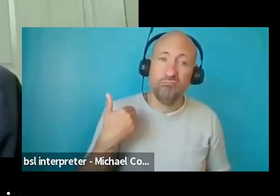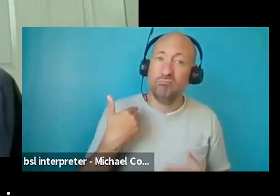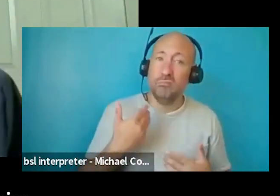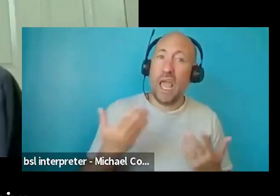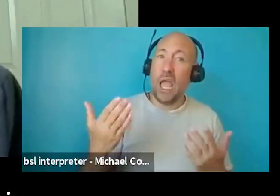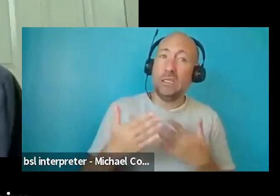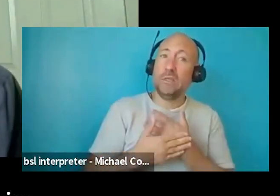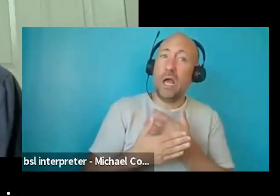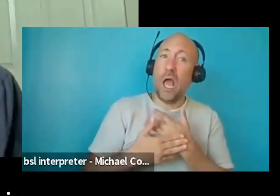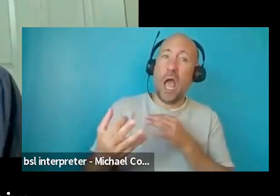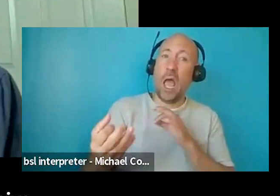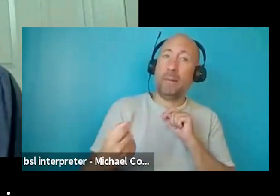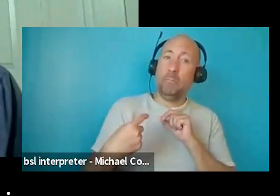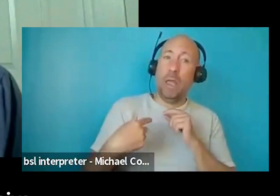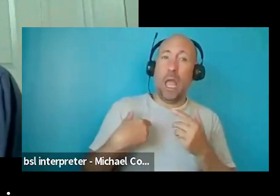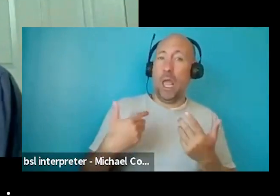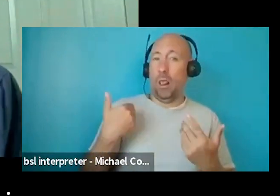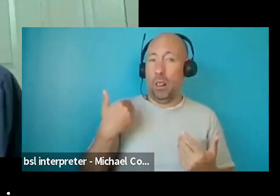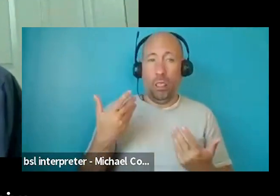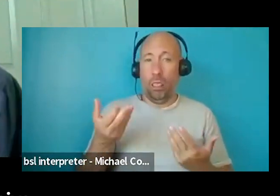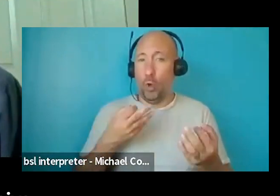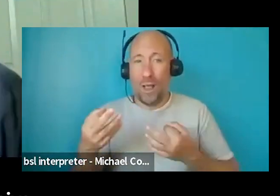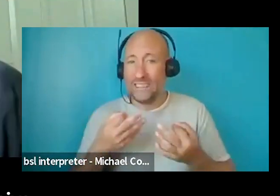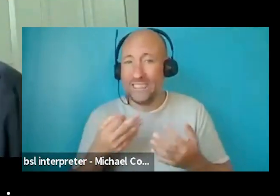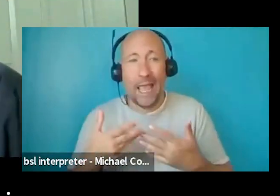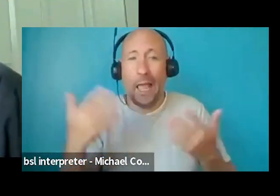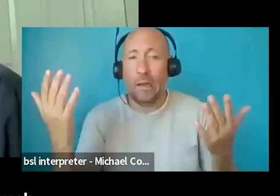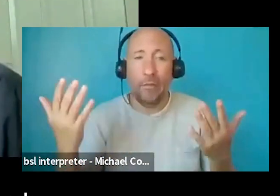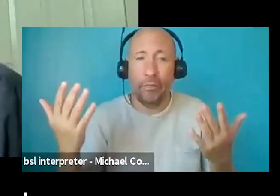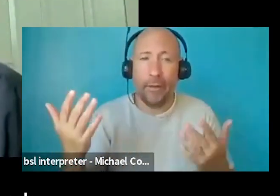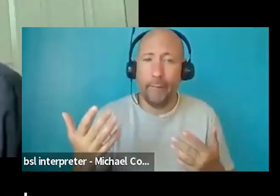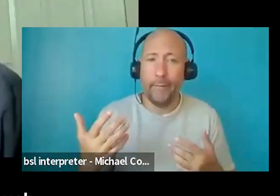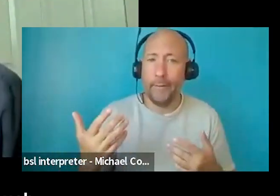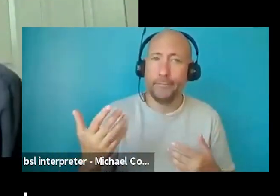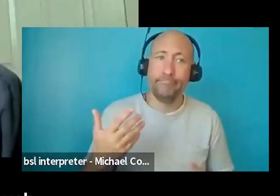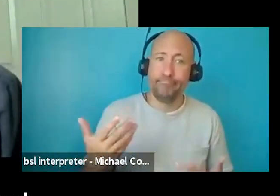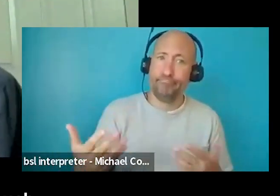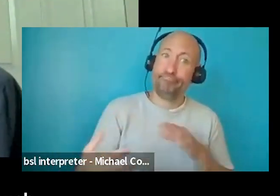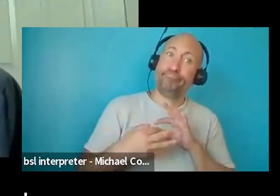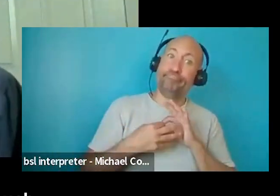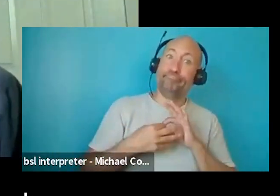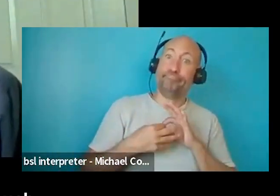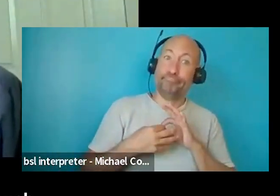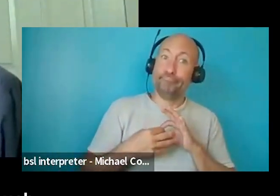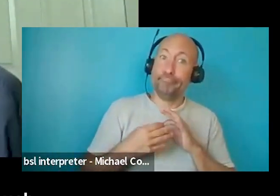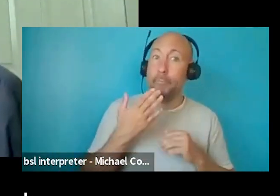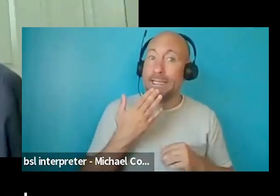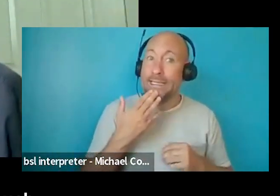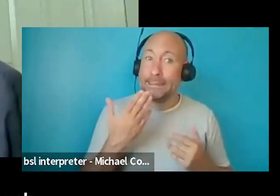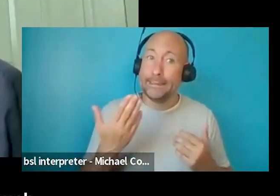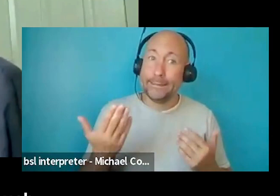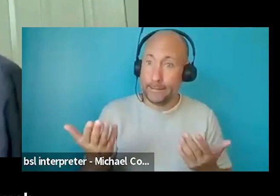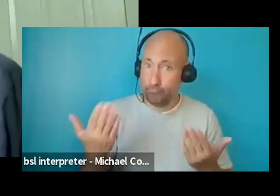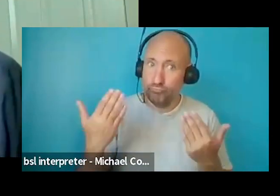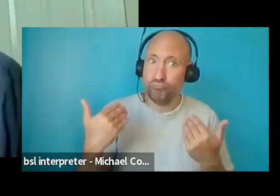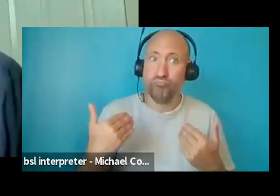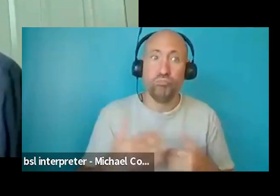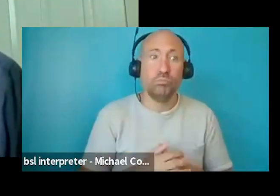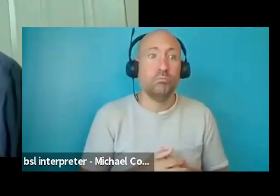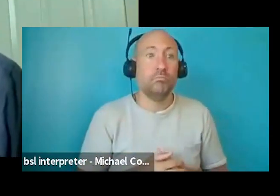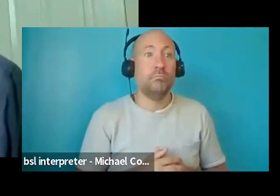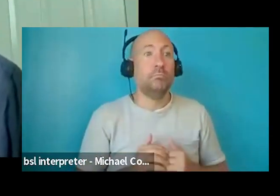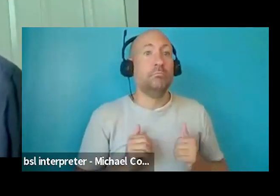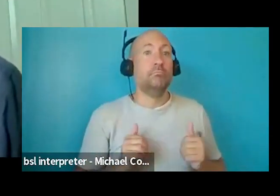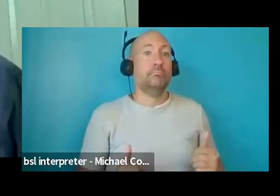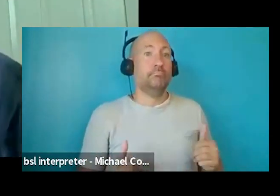to receive inquiries, ideas, etc. So please don't hesitate to get in touch.